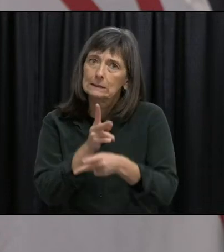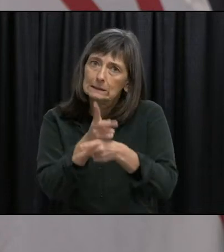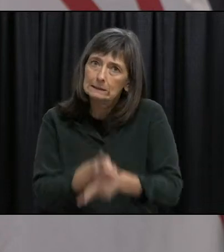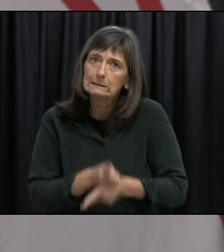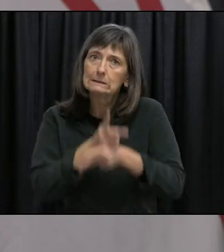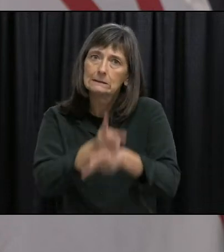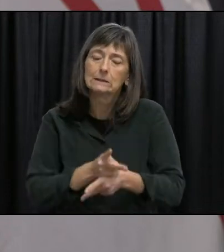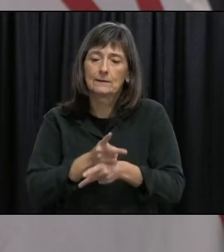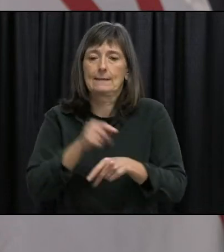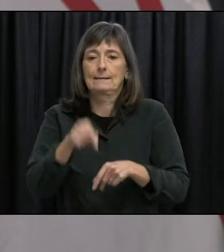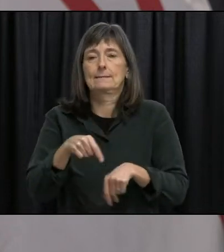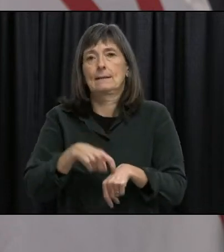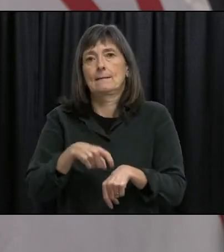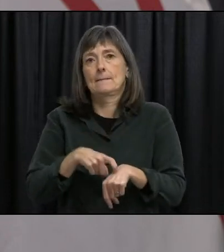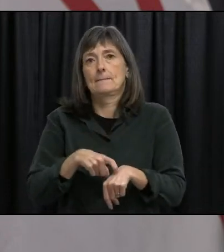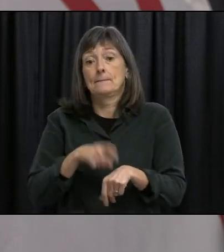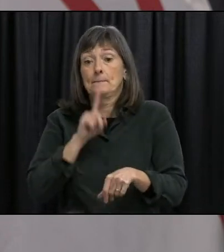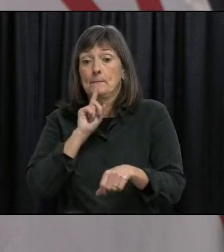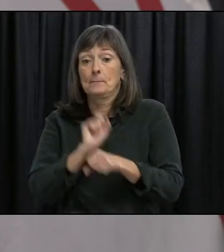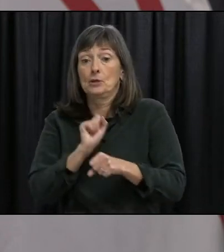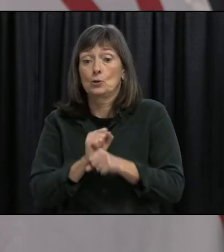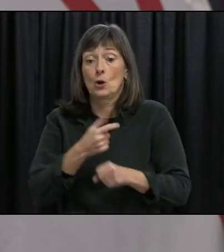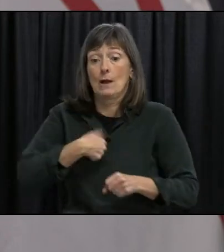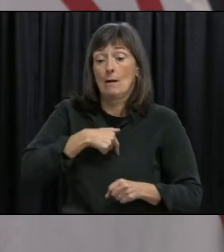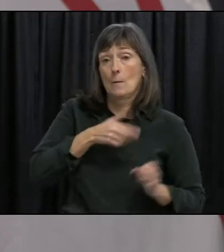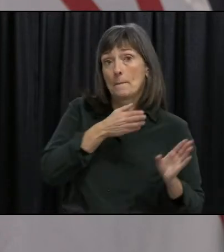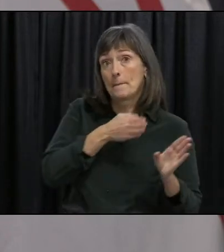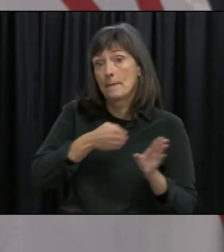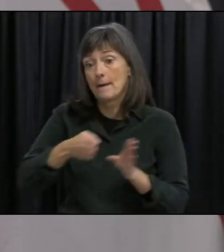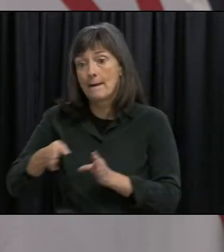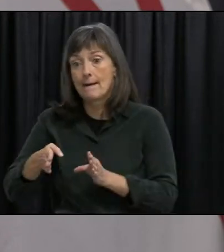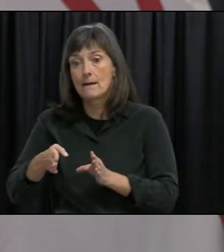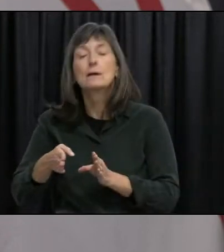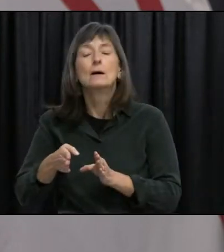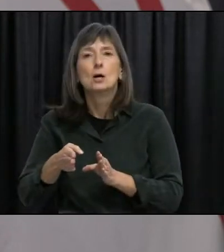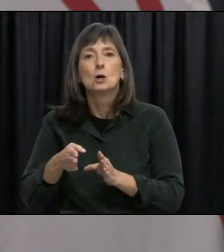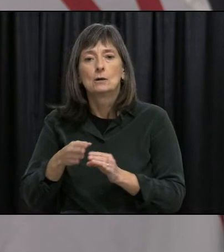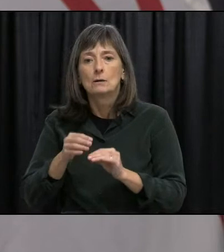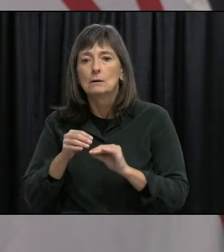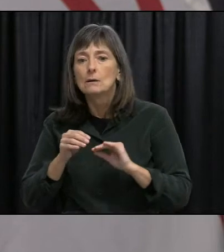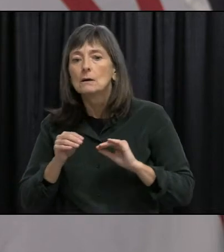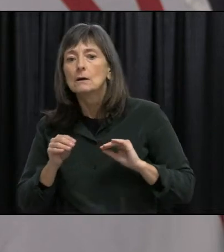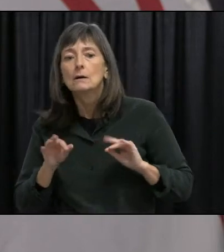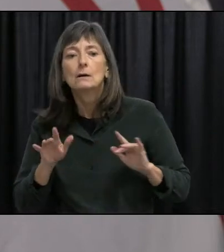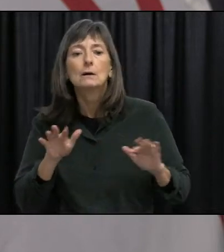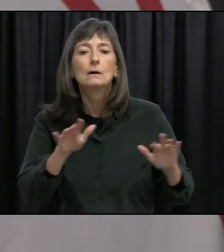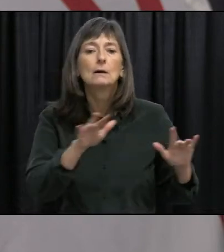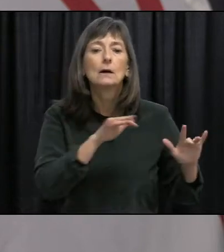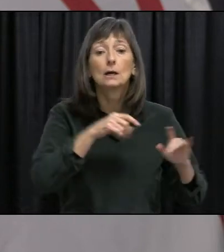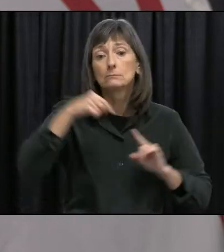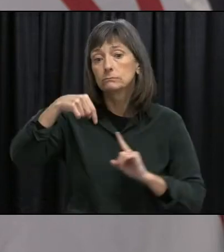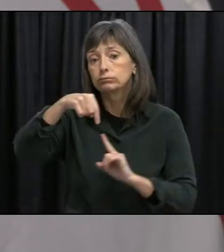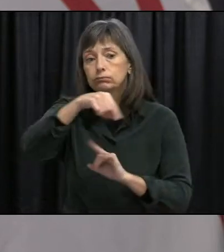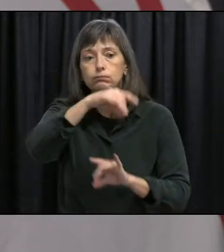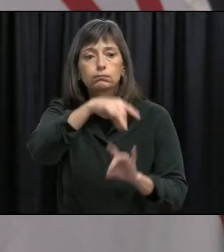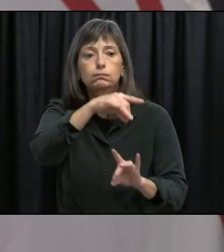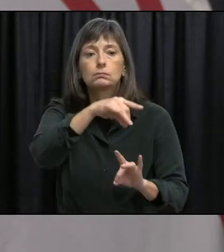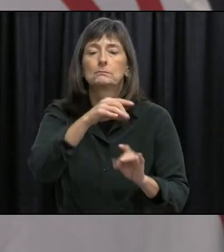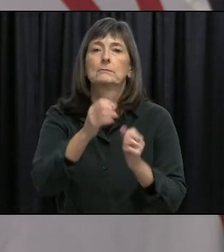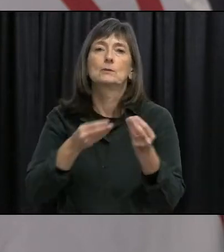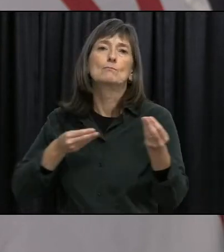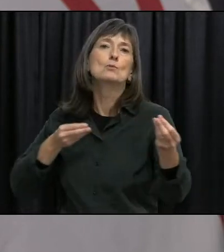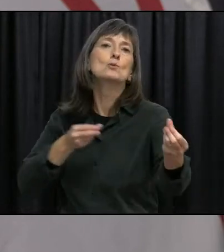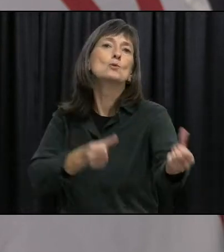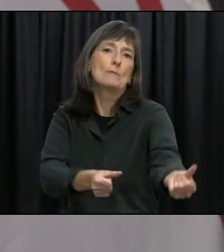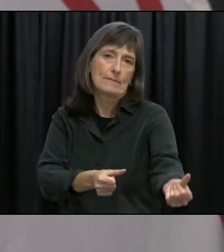assure that the protocols and the plan that we've put in place and the contact tracing, that everything will